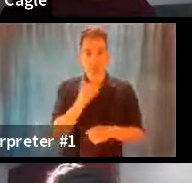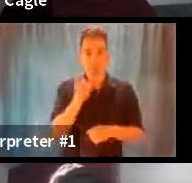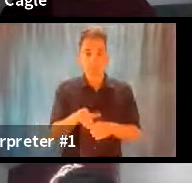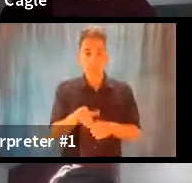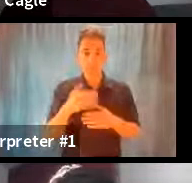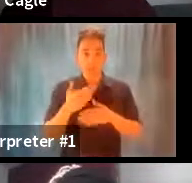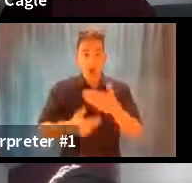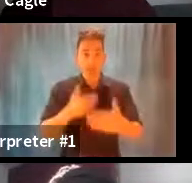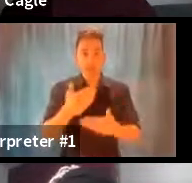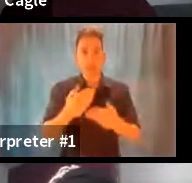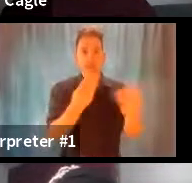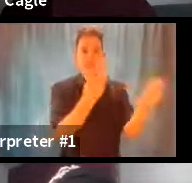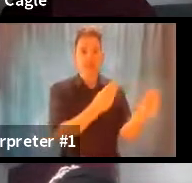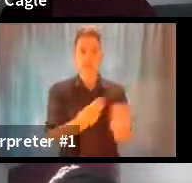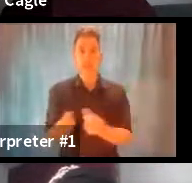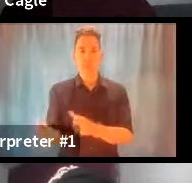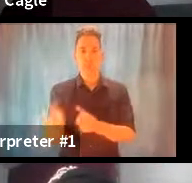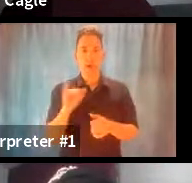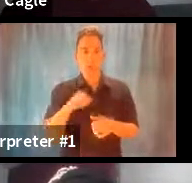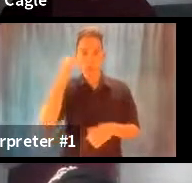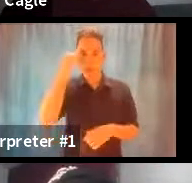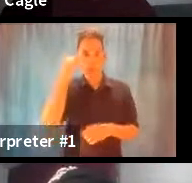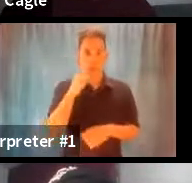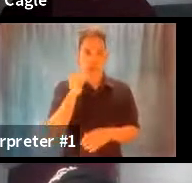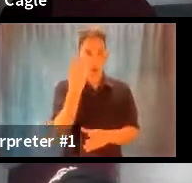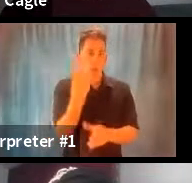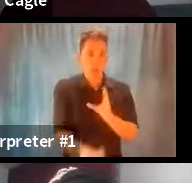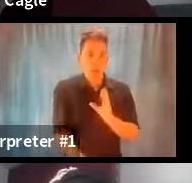those ideas aren't being lost in the fray.